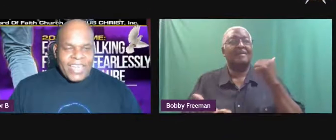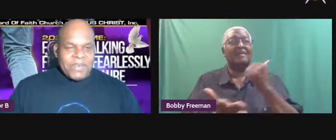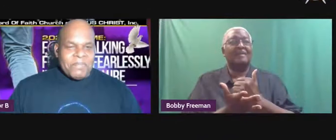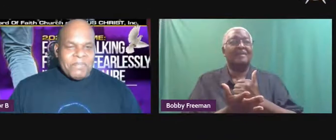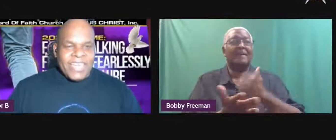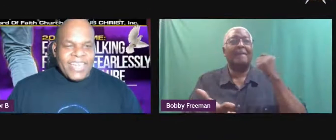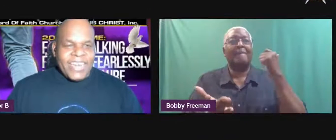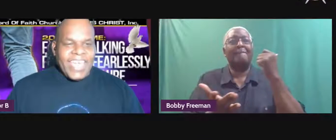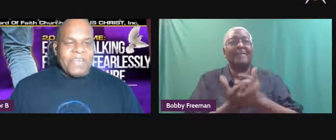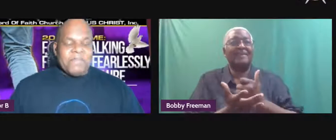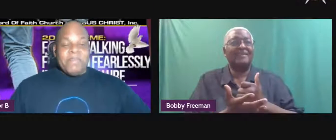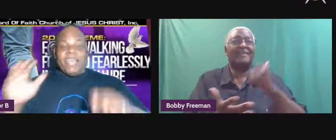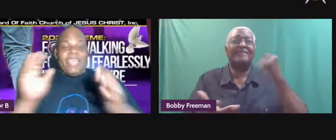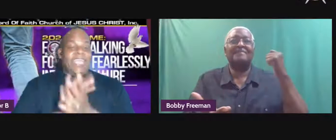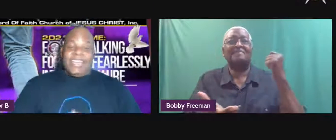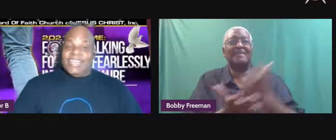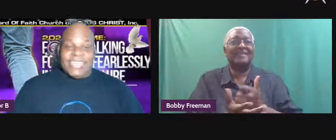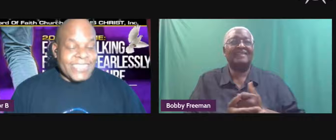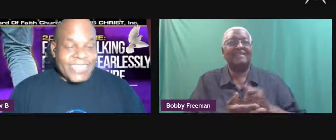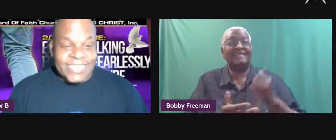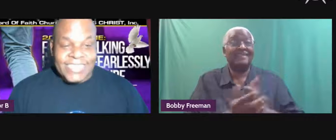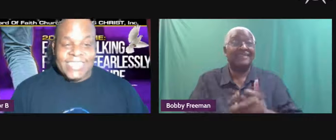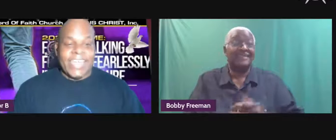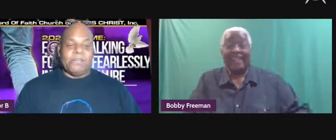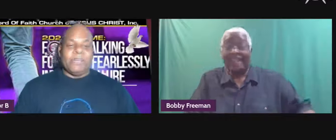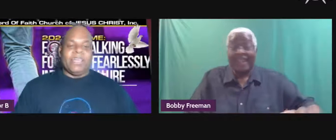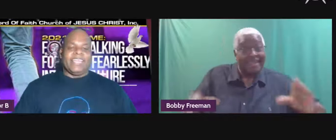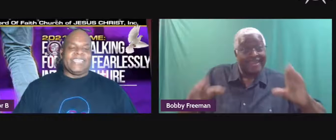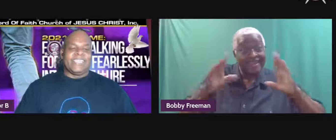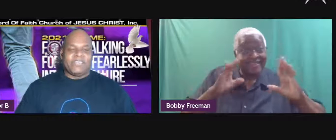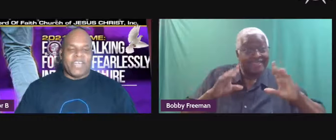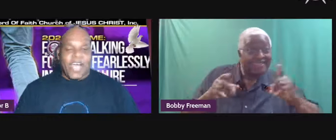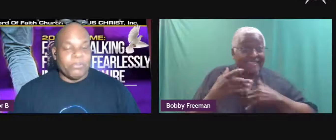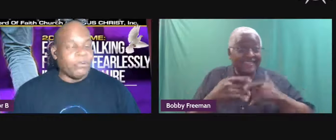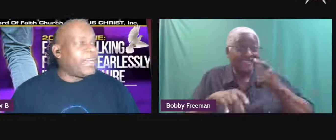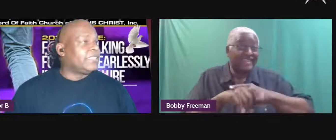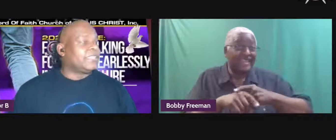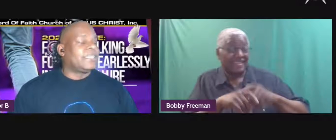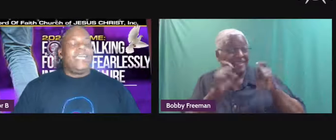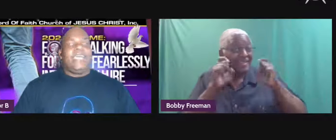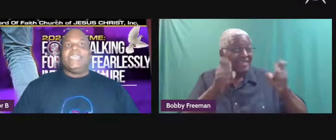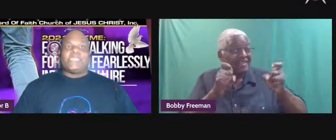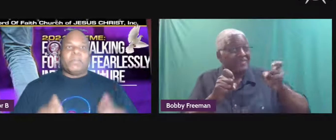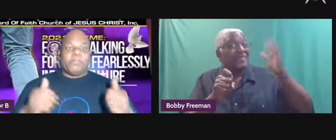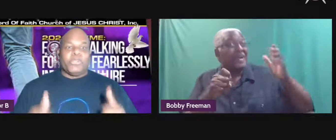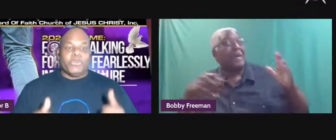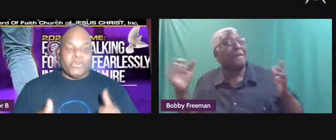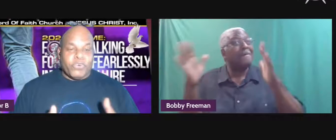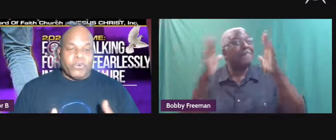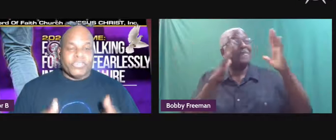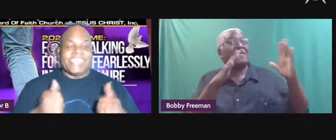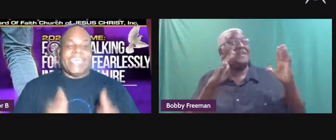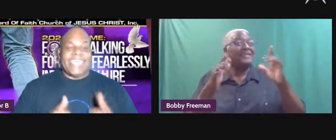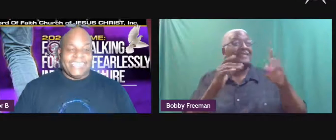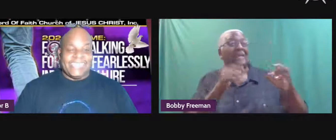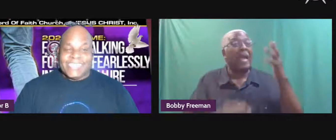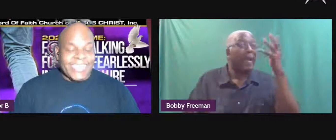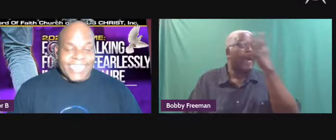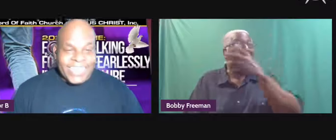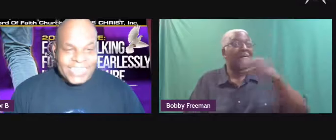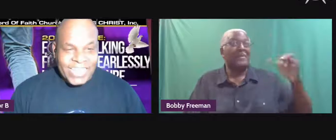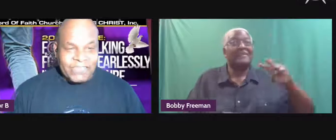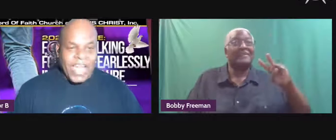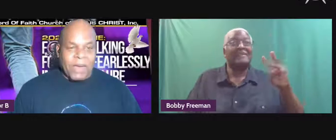Amen, amen, amen. Listen, just take a minute and let's give God praise. It's a beautiful